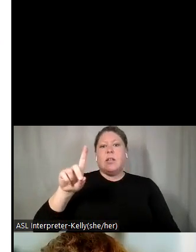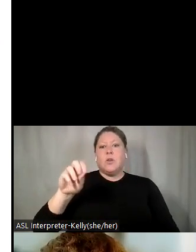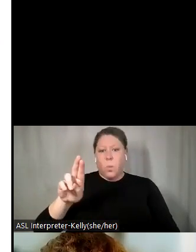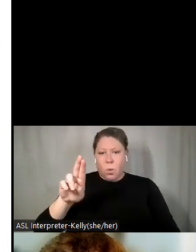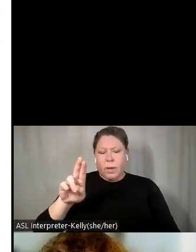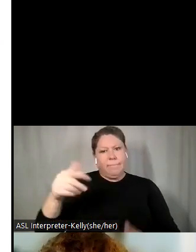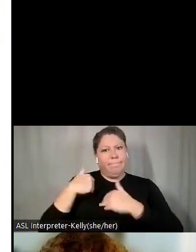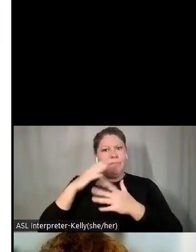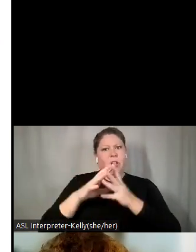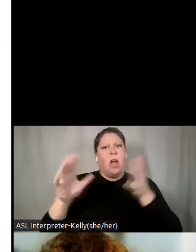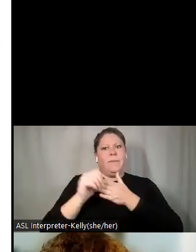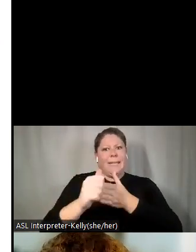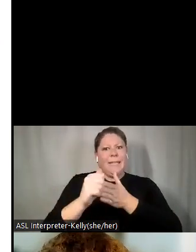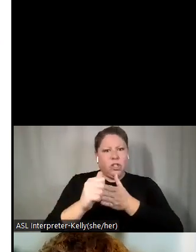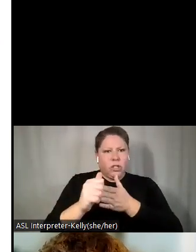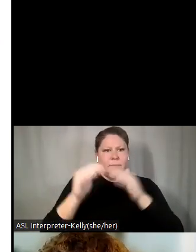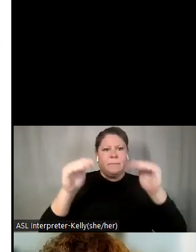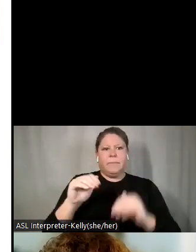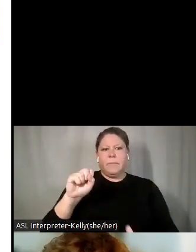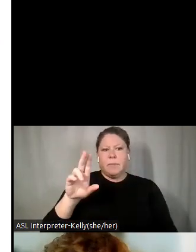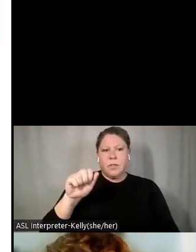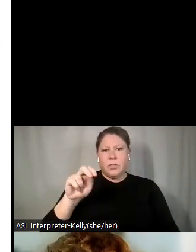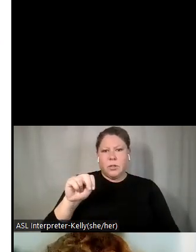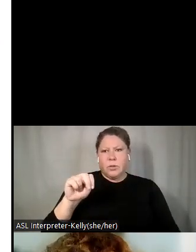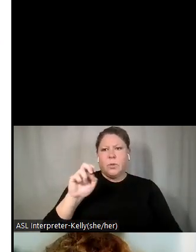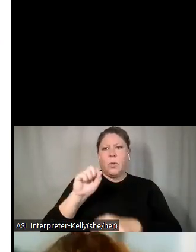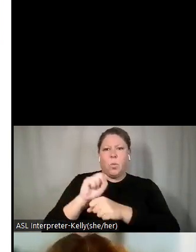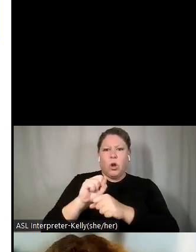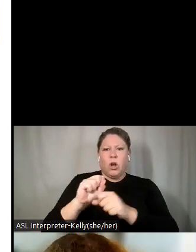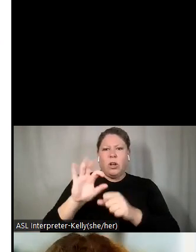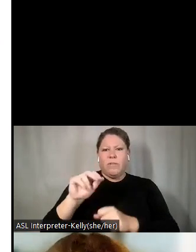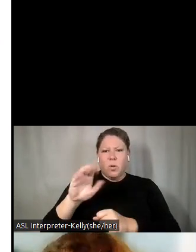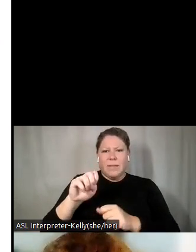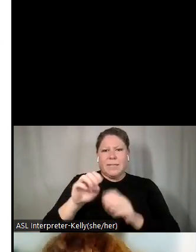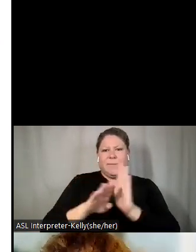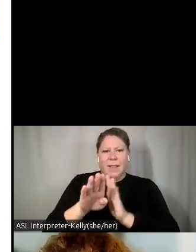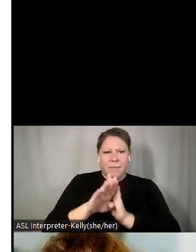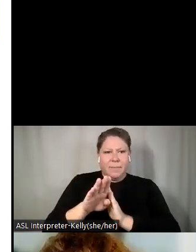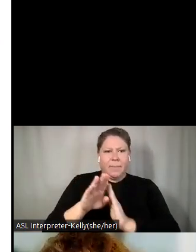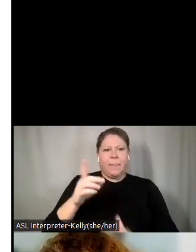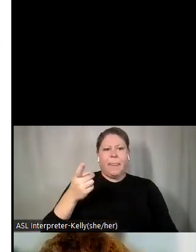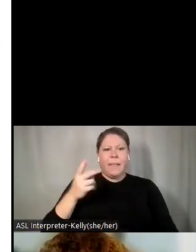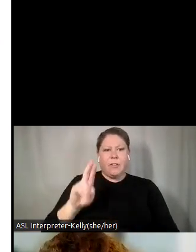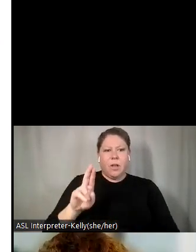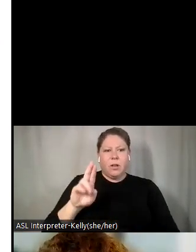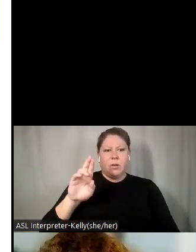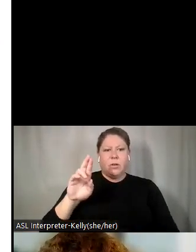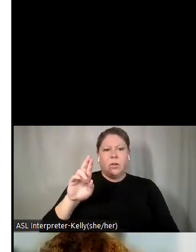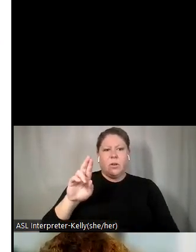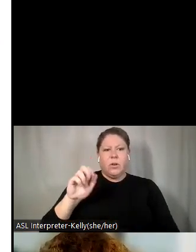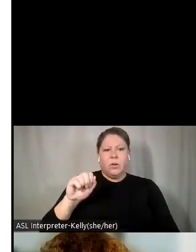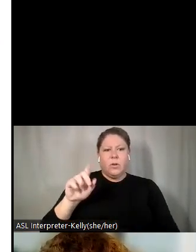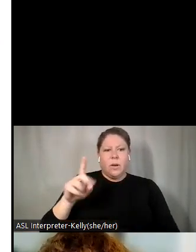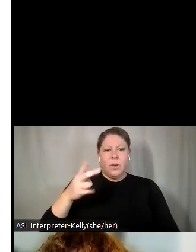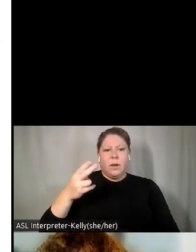this slide, Susan Finelli, she's the leader over workforce development. Dr. Radhakrishna, who runs the health